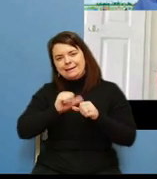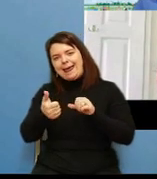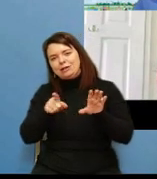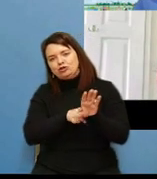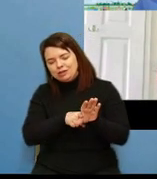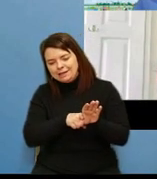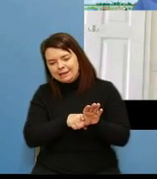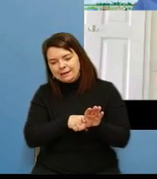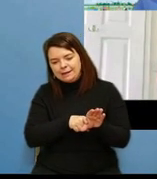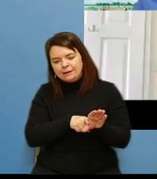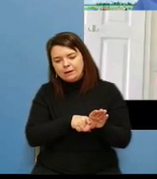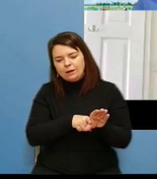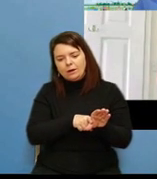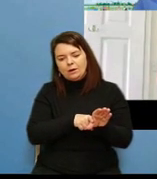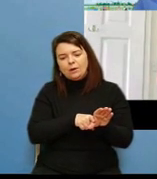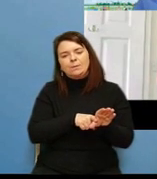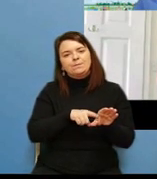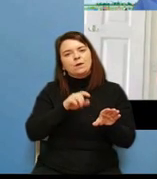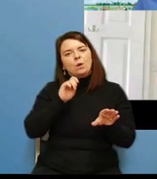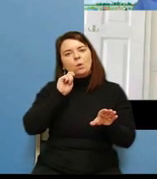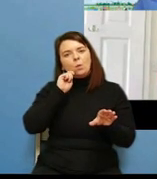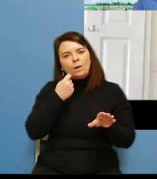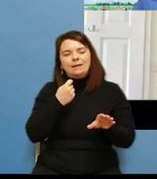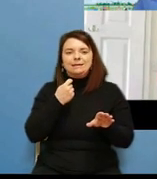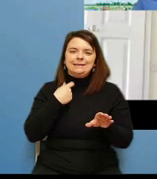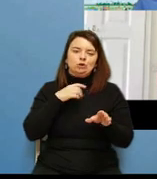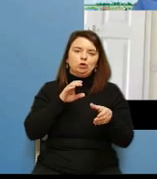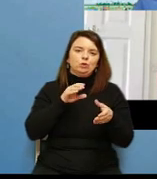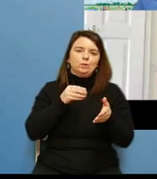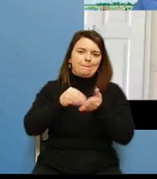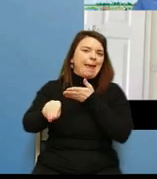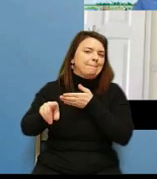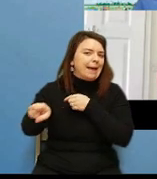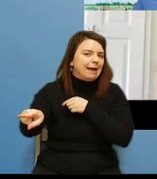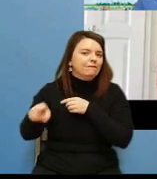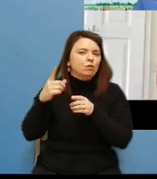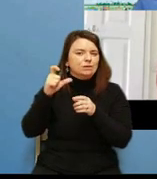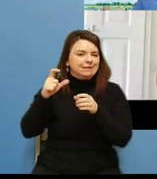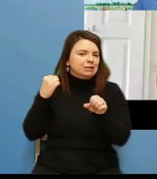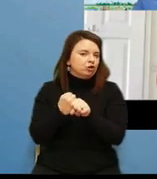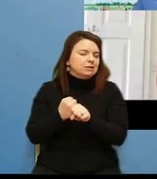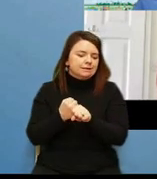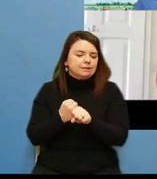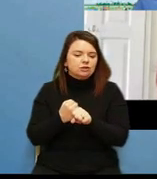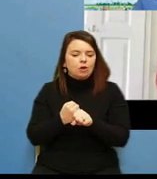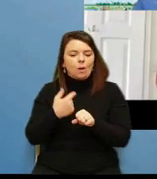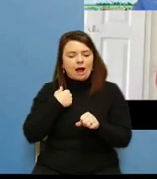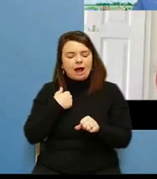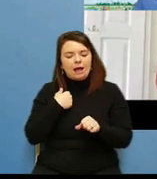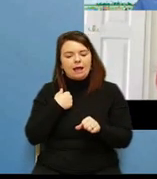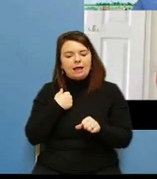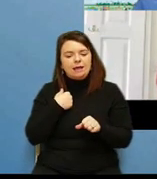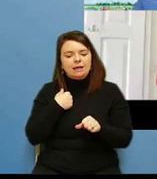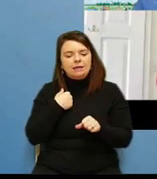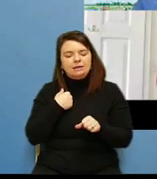suspect as we move into next year, there'll be an element of overcooking the repayment to